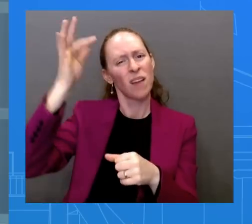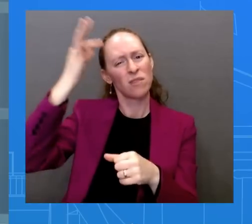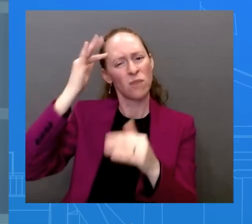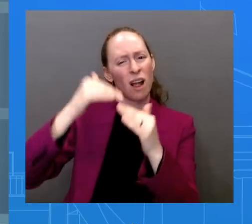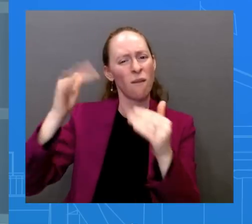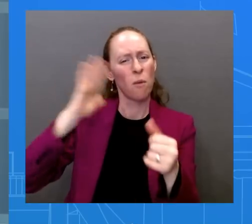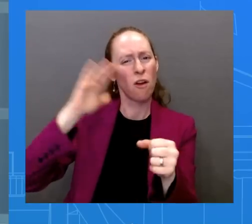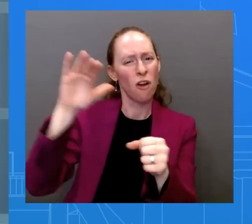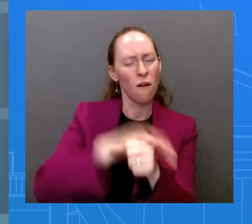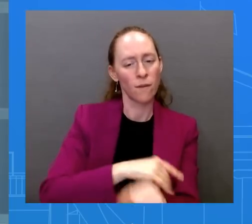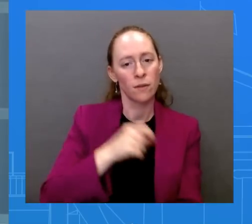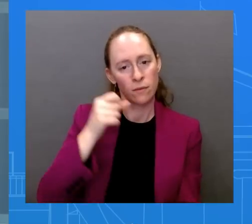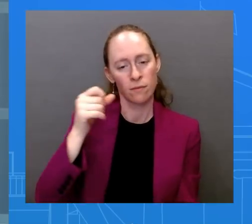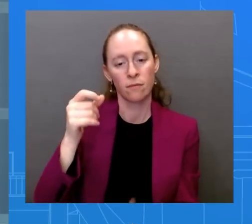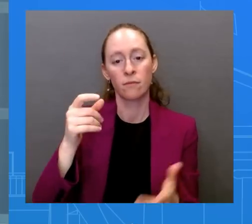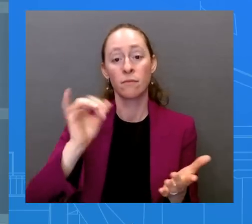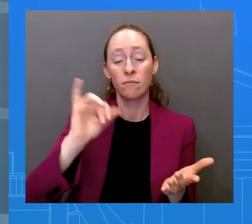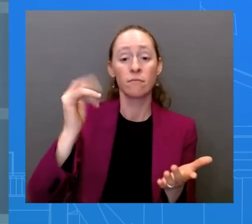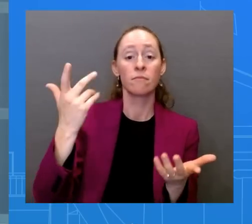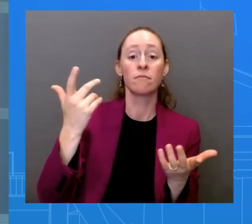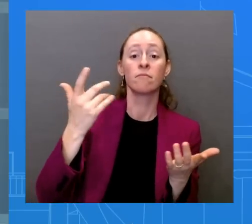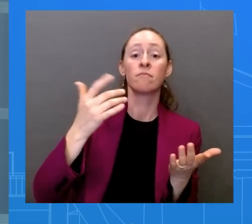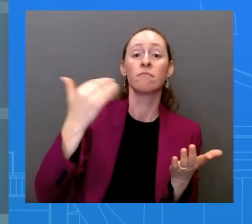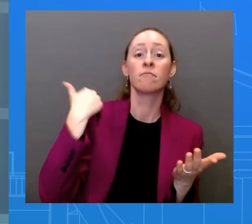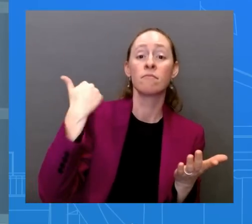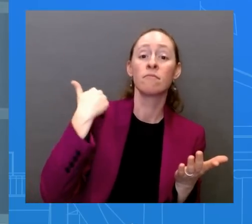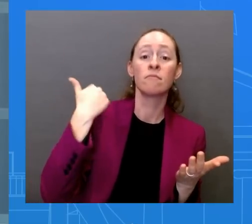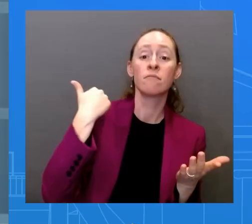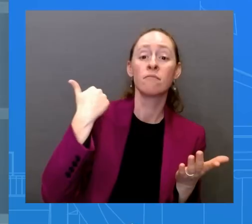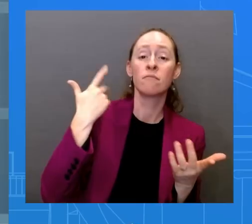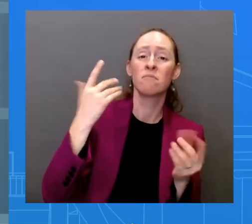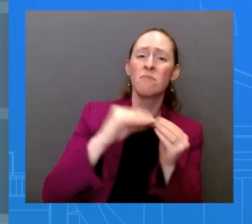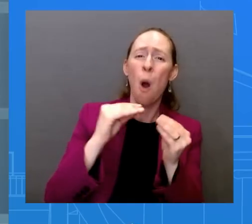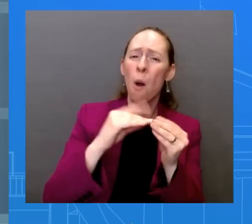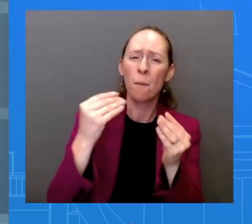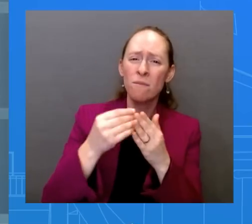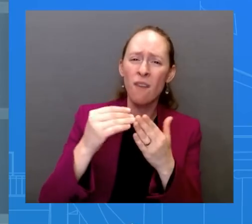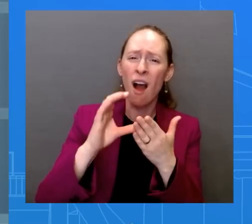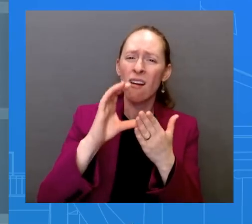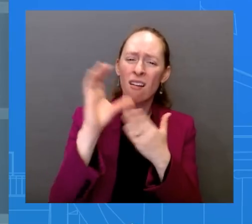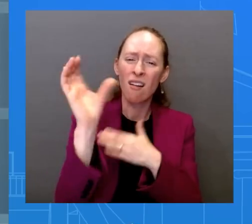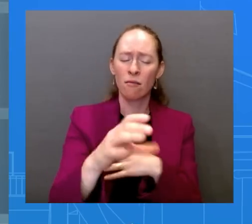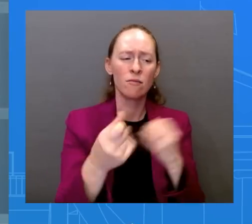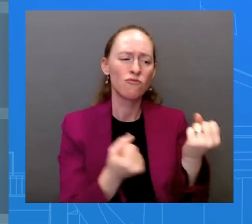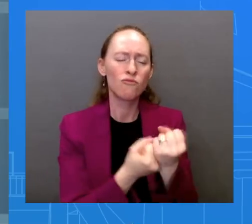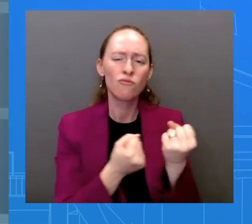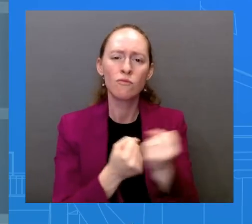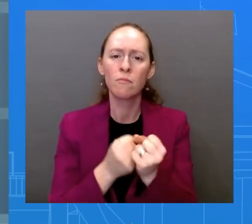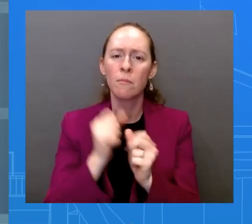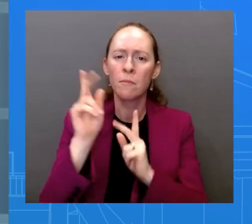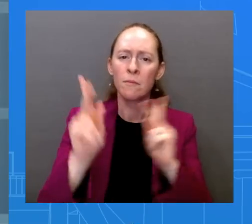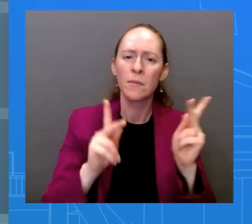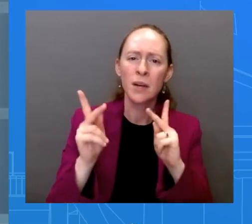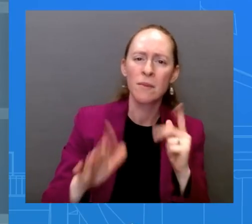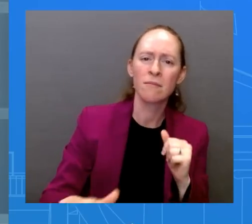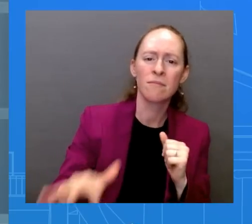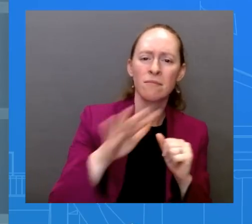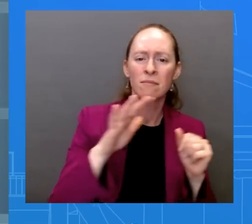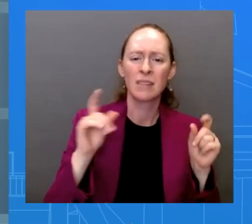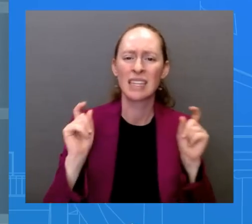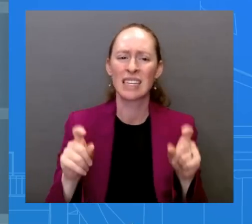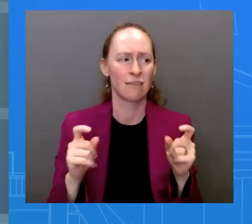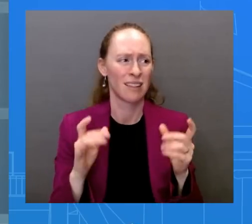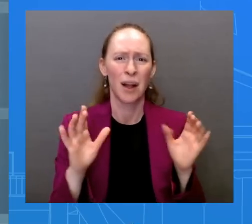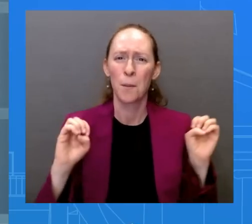to $700 to support individuals and families with immediate or critical need as a result of being displaced from their